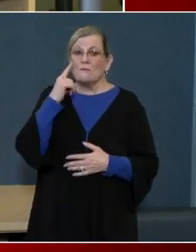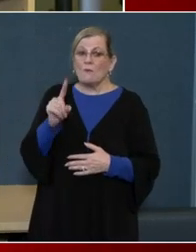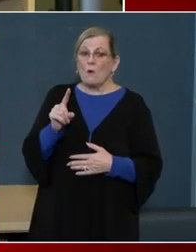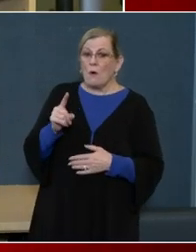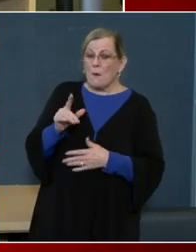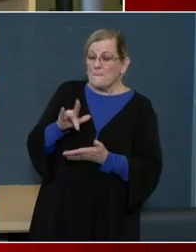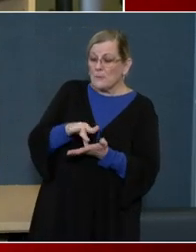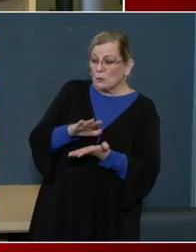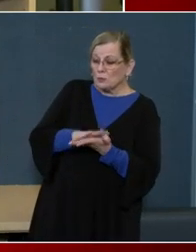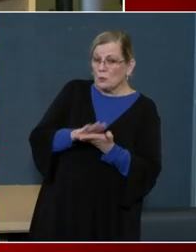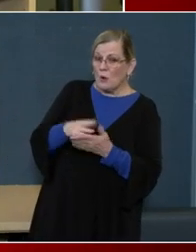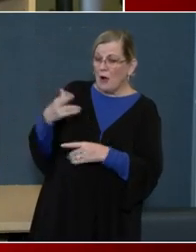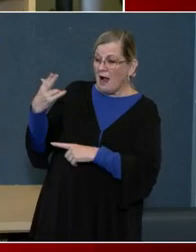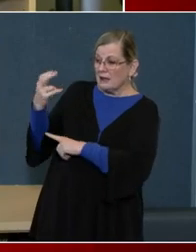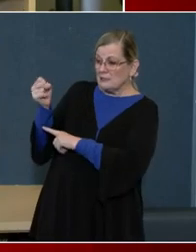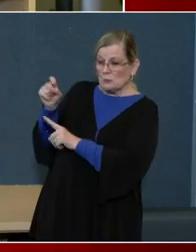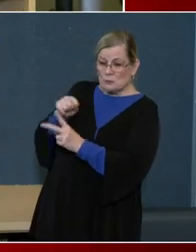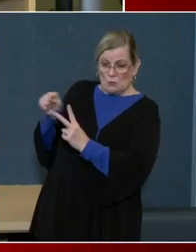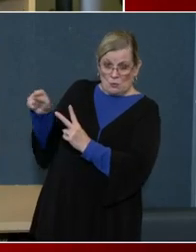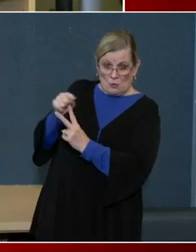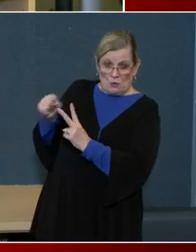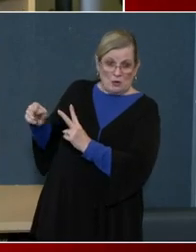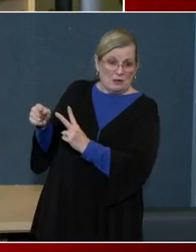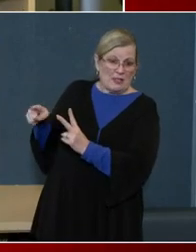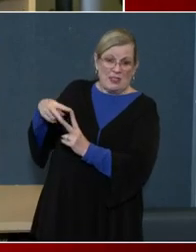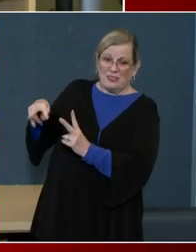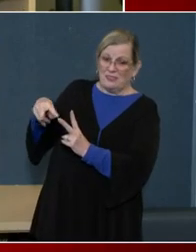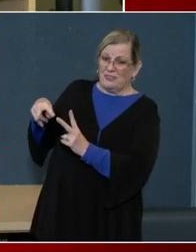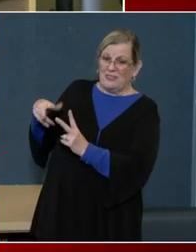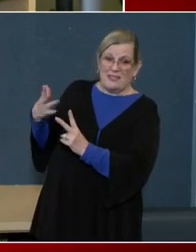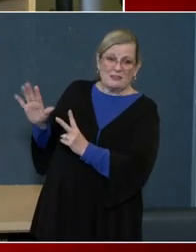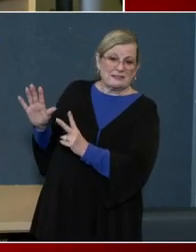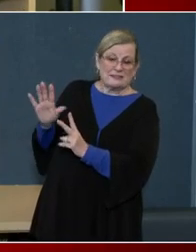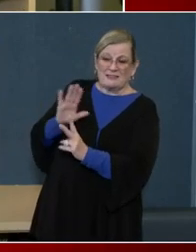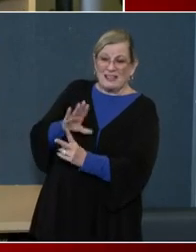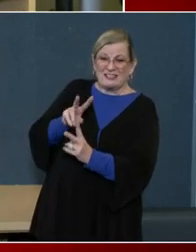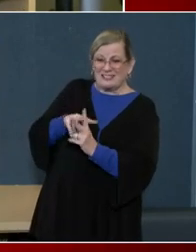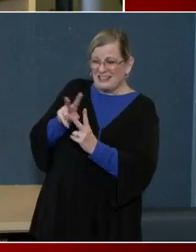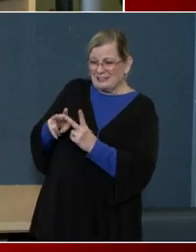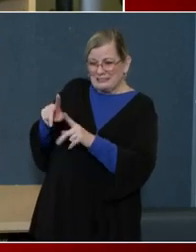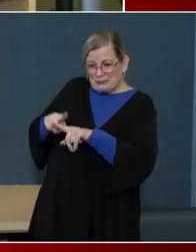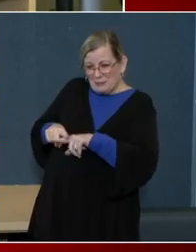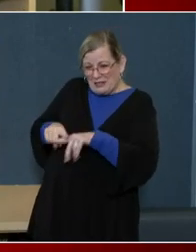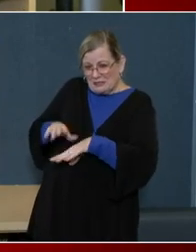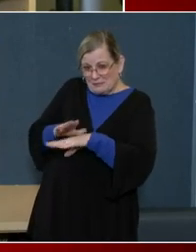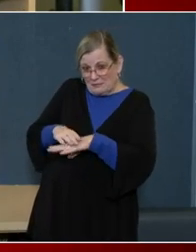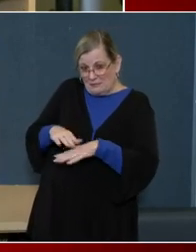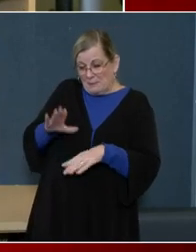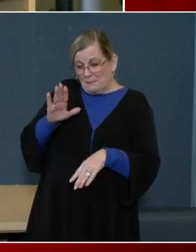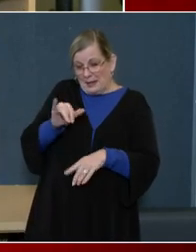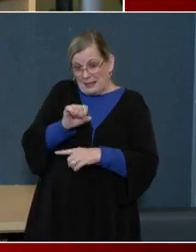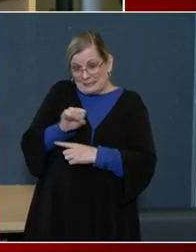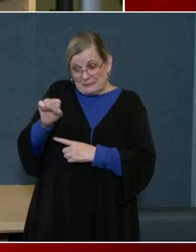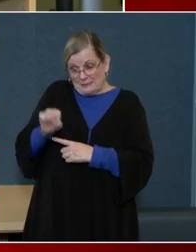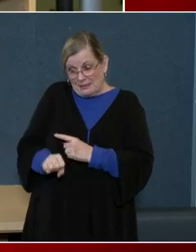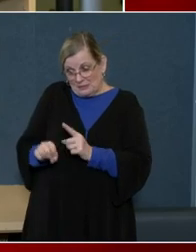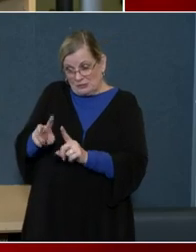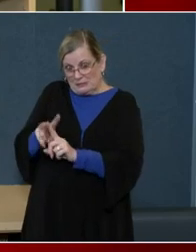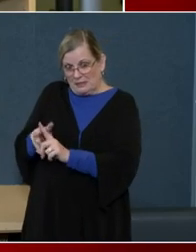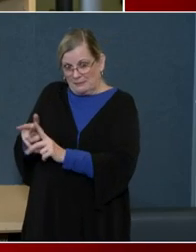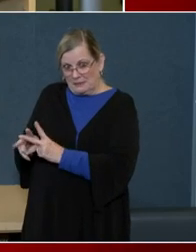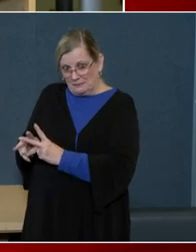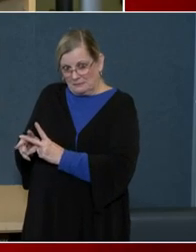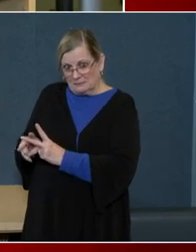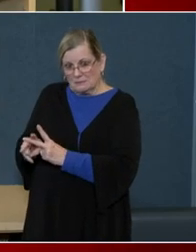their classroom assignments are based primarily on semester assignments. And so a transition of a